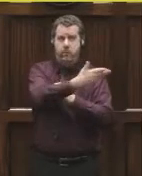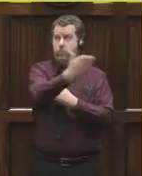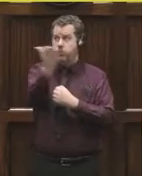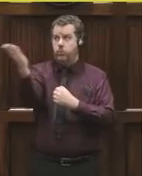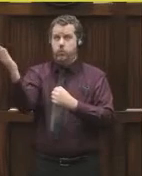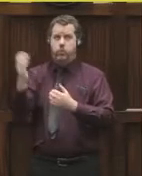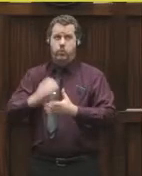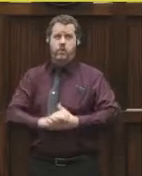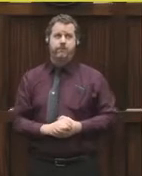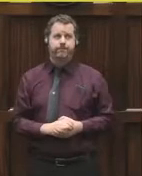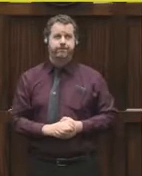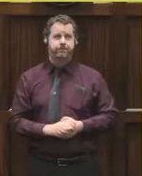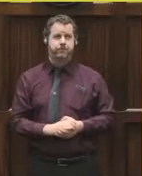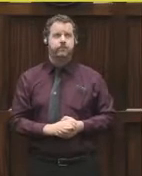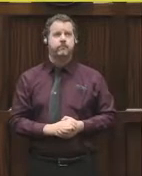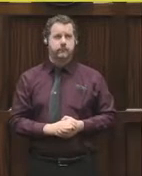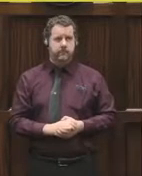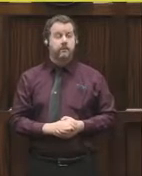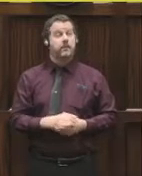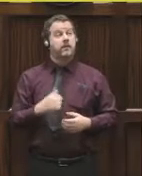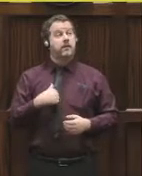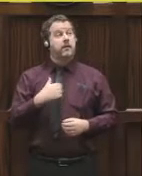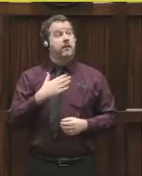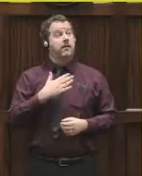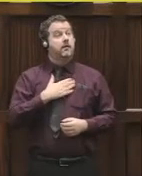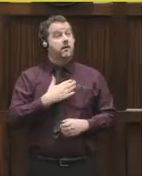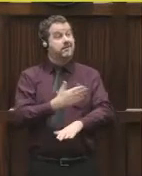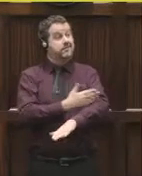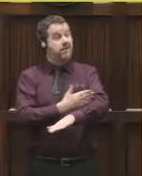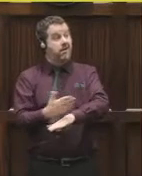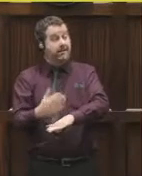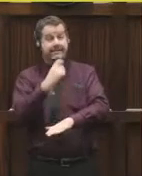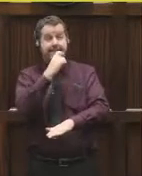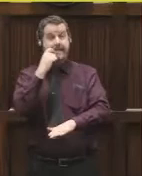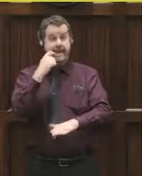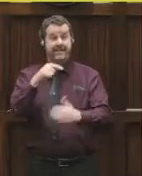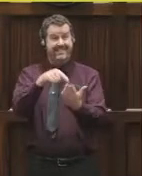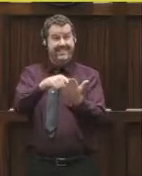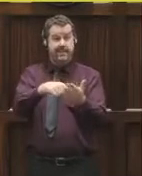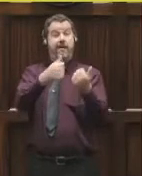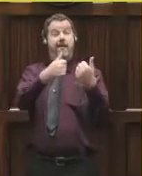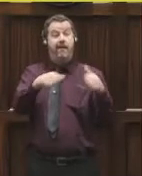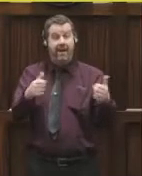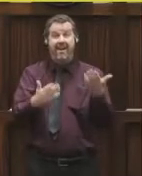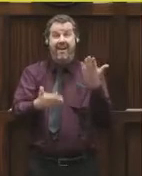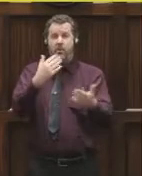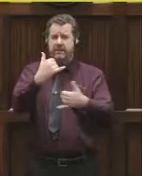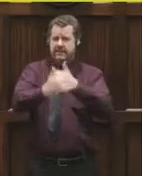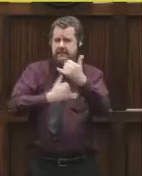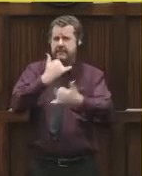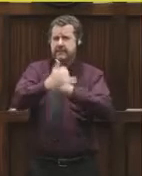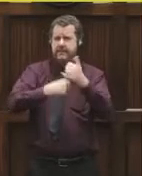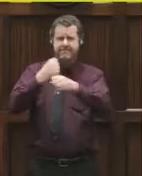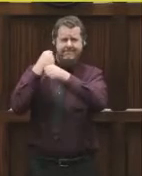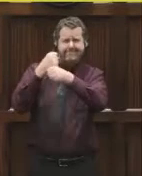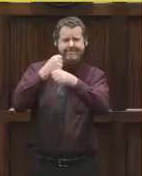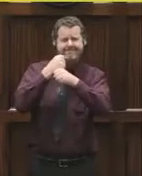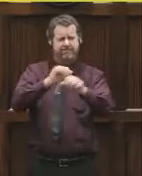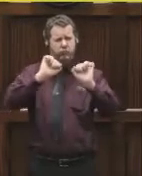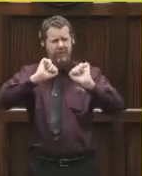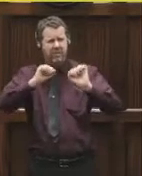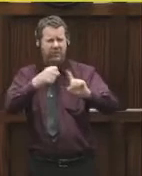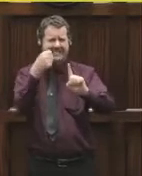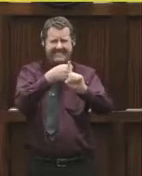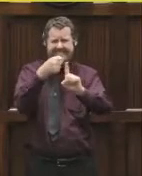yourselves. I just wanted to start by saying it's the result of years of campaign work and pressure from the deaf